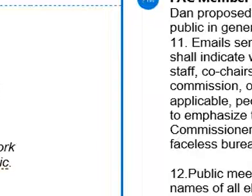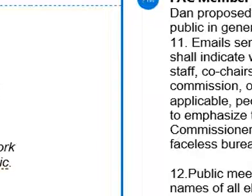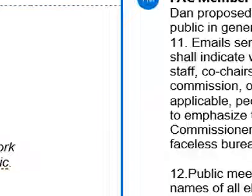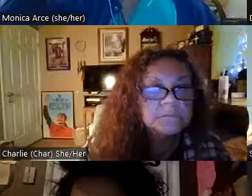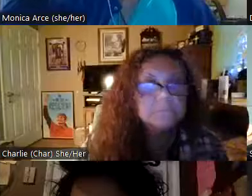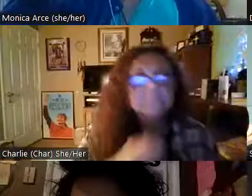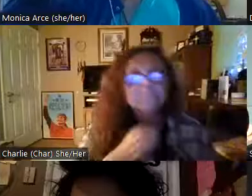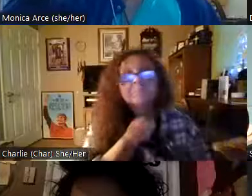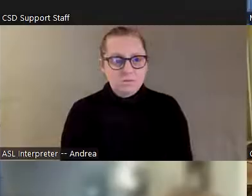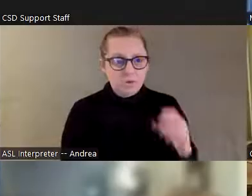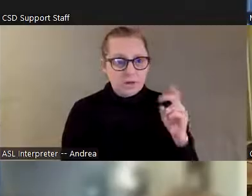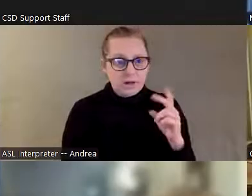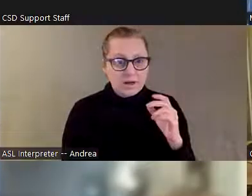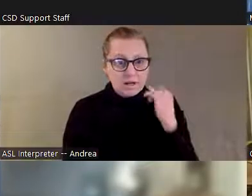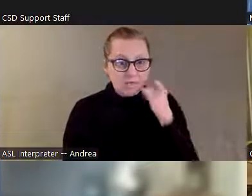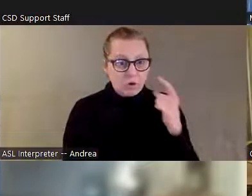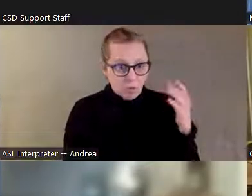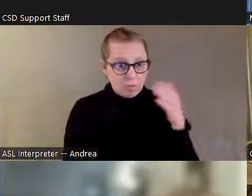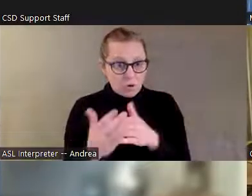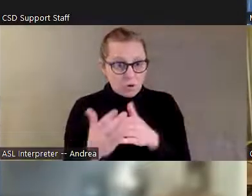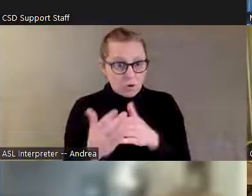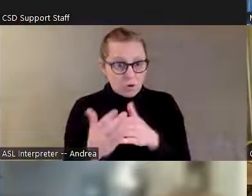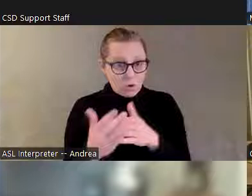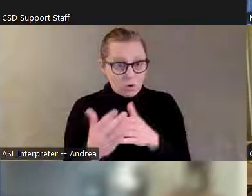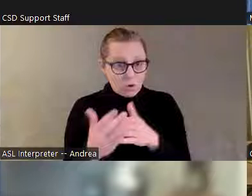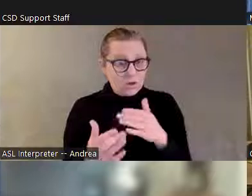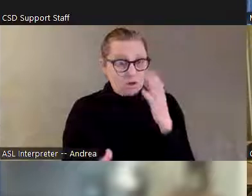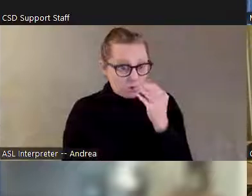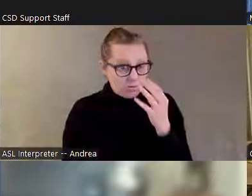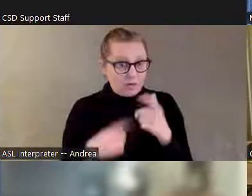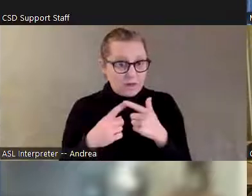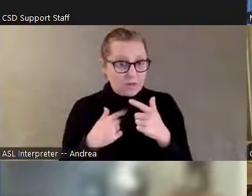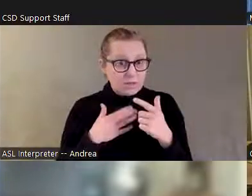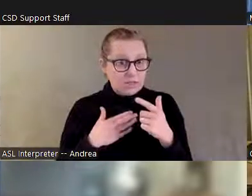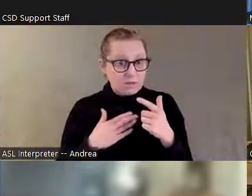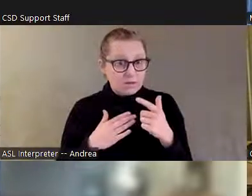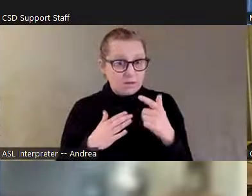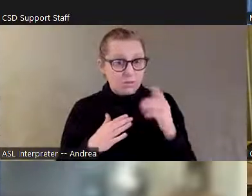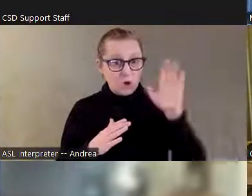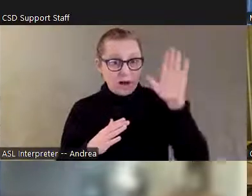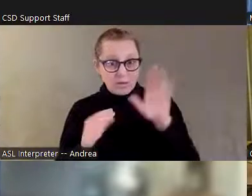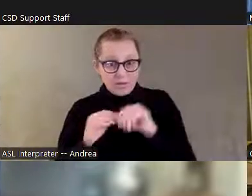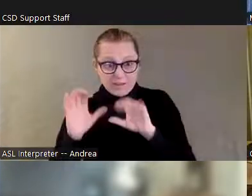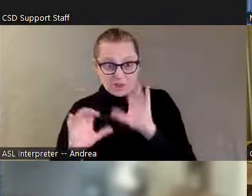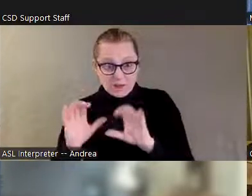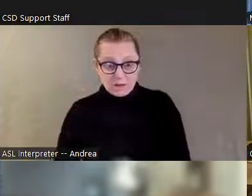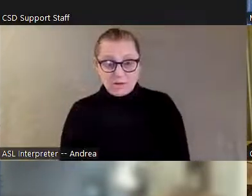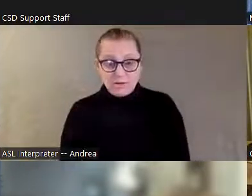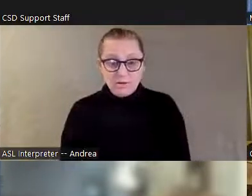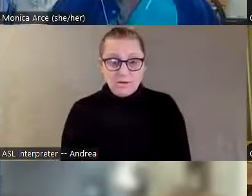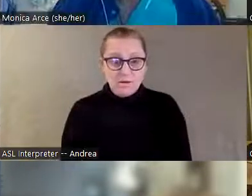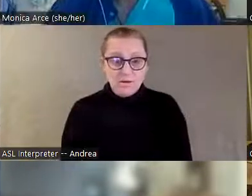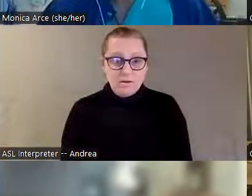Okay. And if you oppose, beautiful, please put your hand up in the chat. Thank